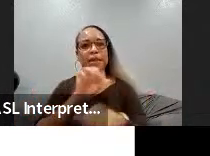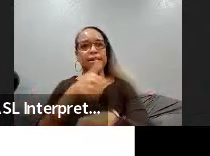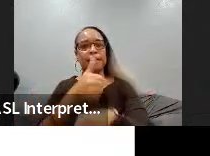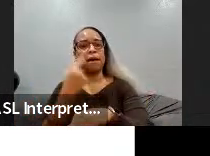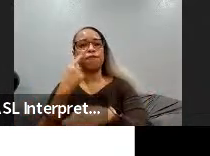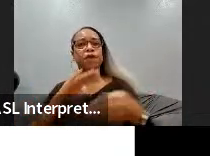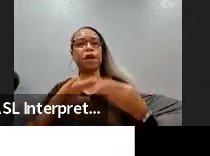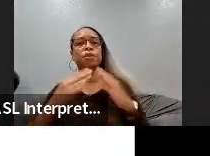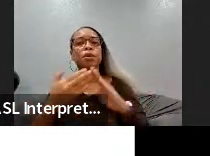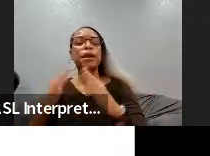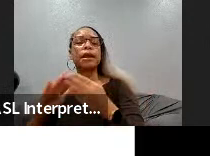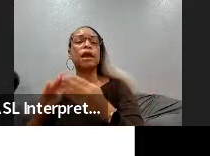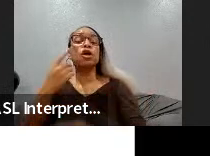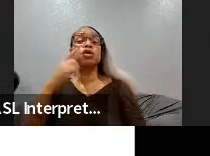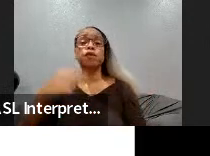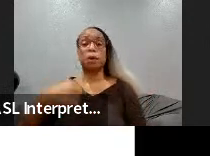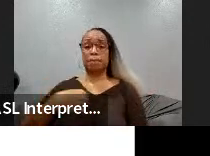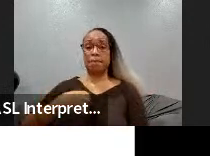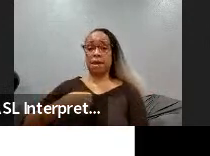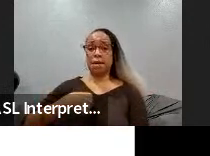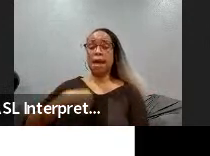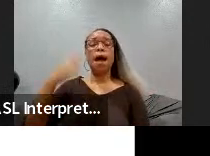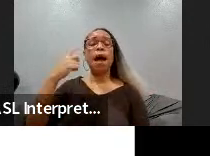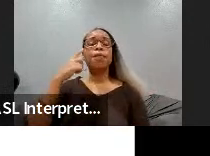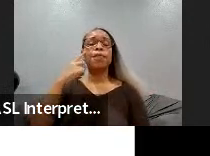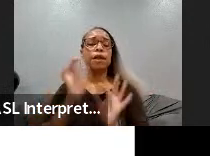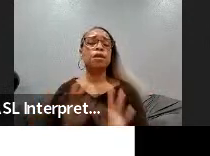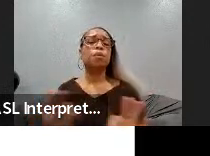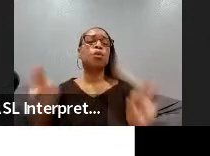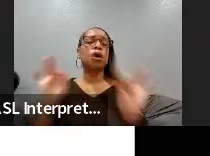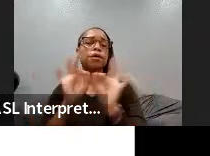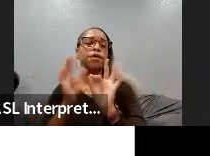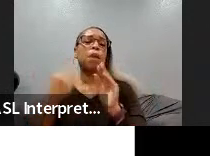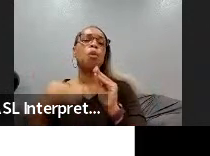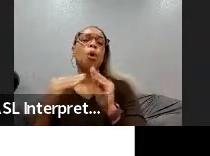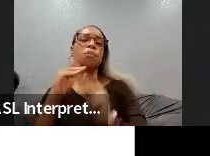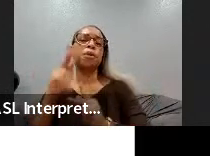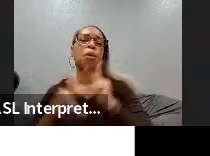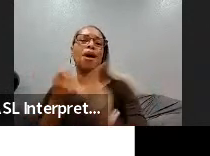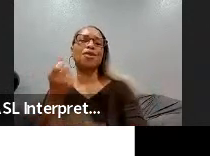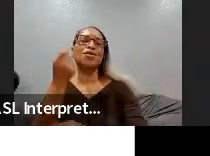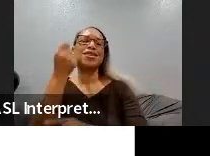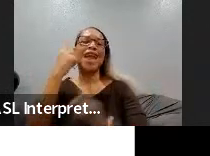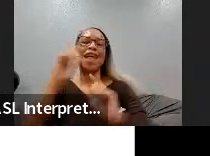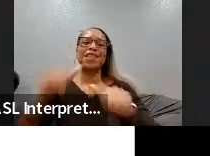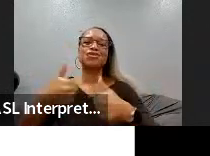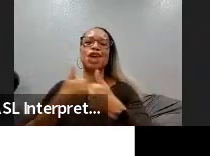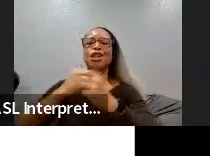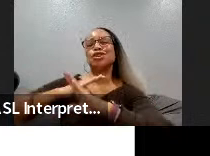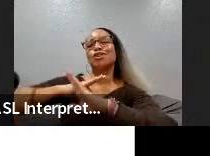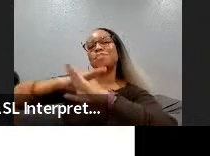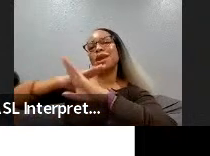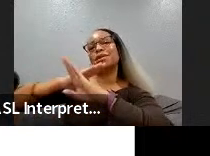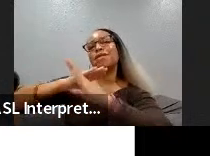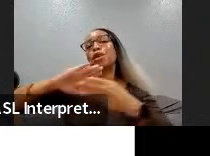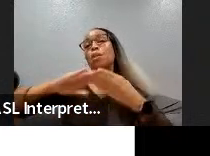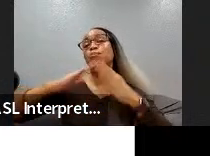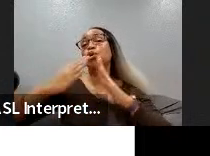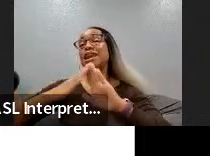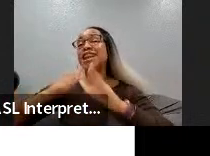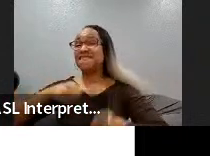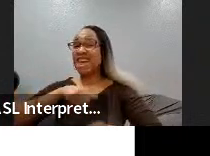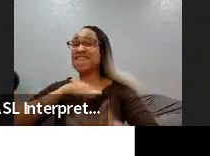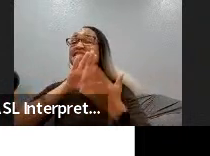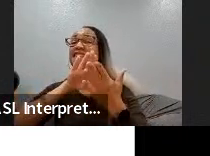so for me, I think it's important that more people understand the challenges and barriers that this community faces beyond just